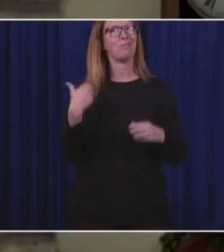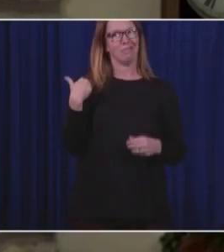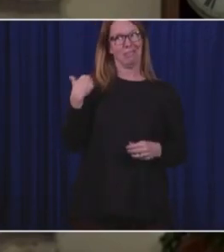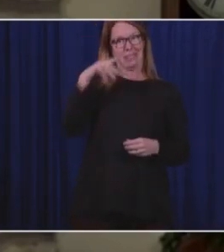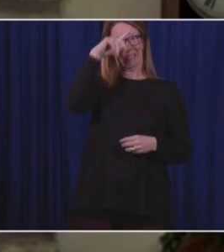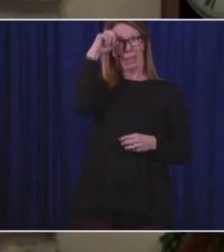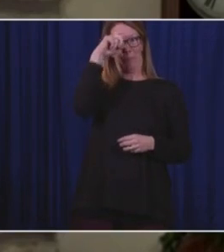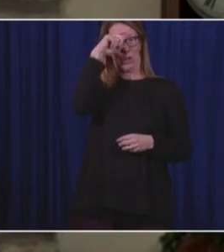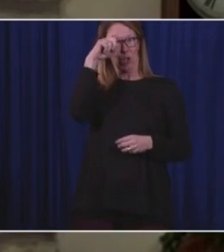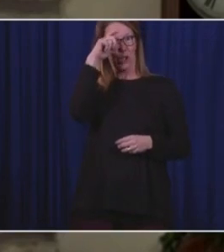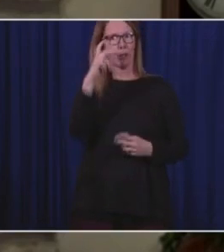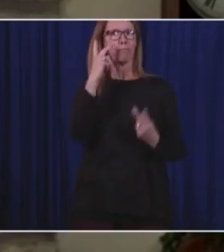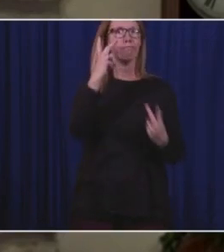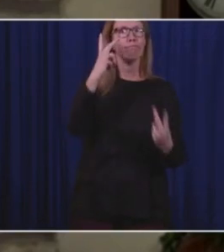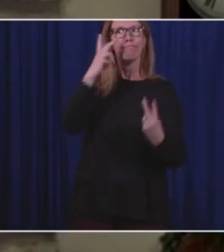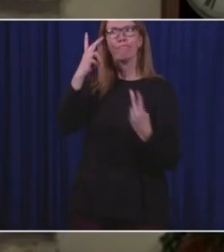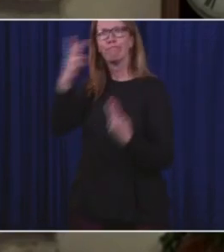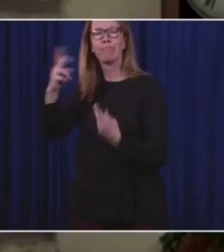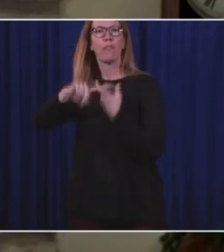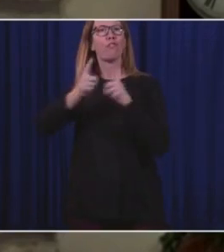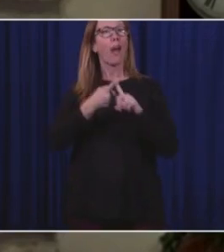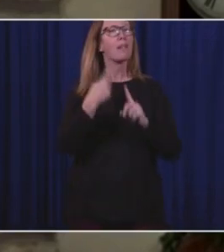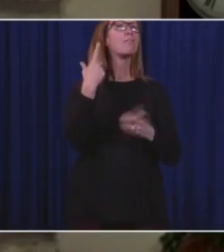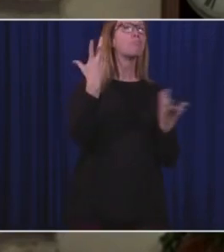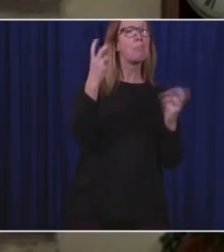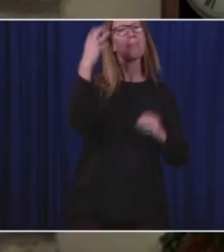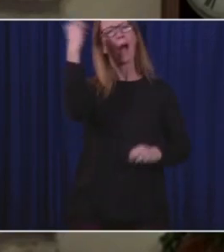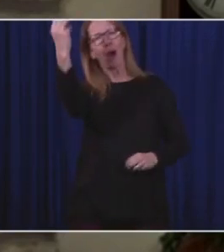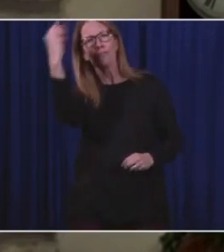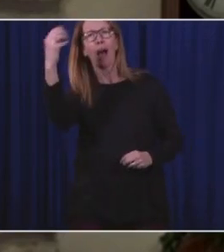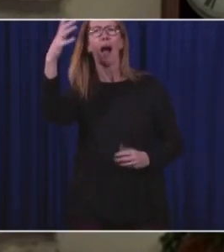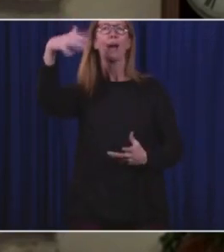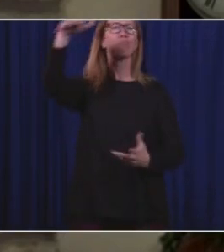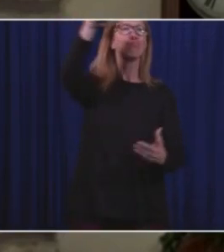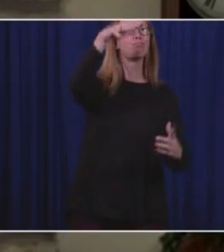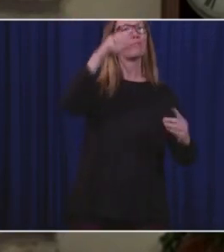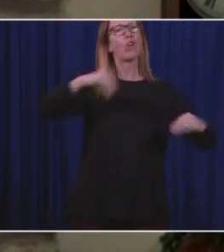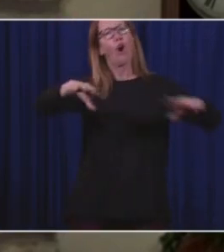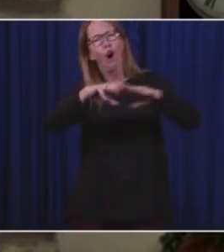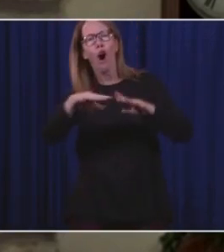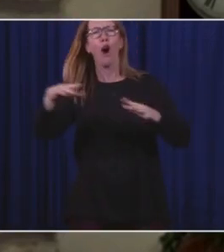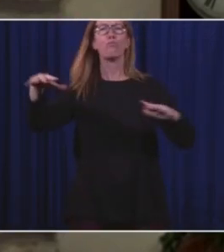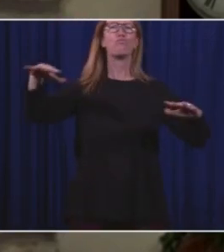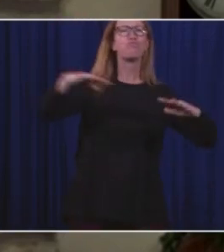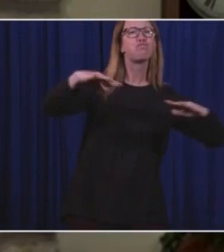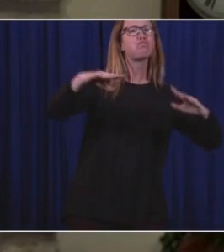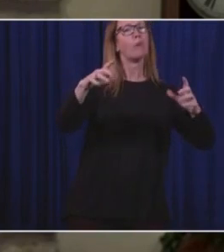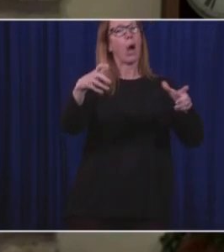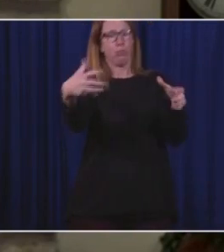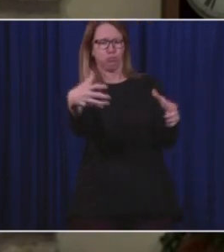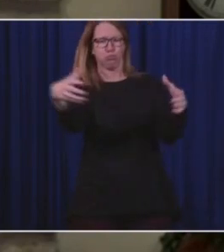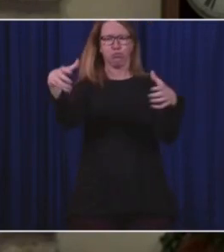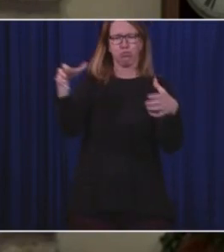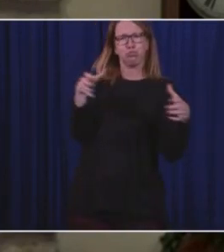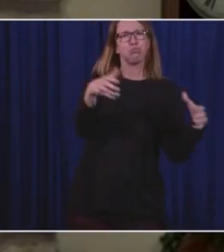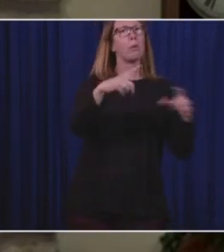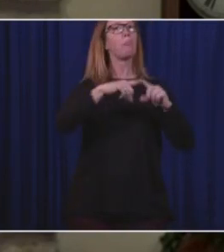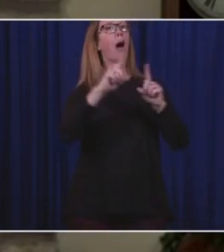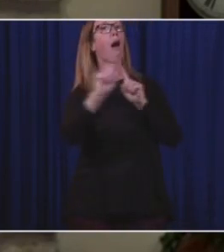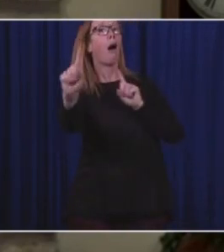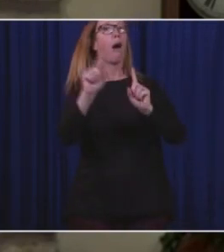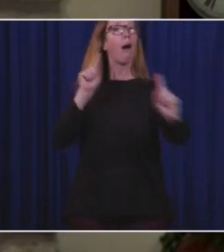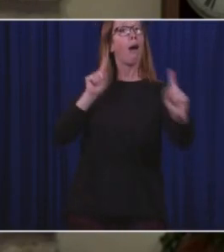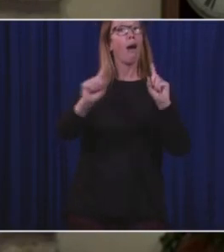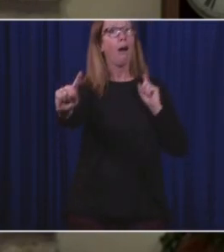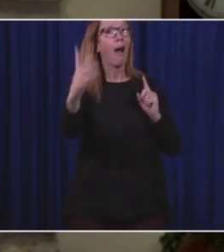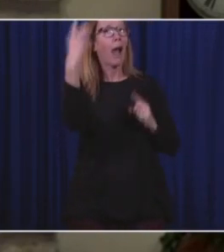know, visiting friends outside, hanging out in the yard, things like that. We've seen a lot more people on,